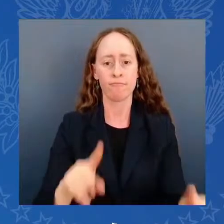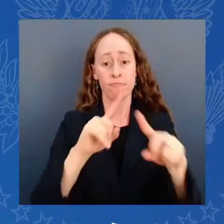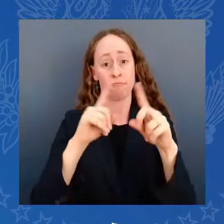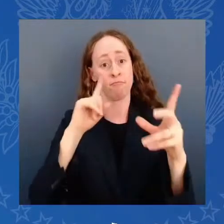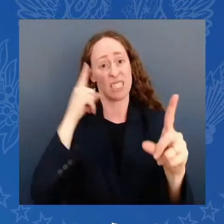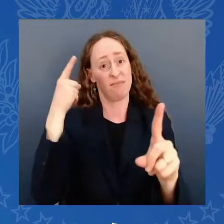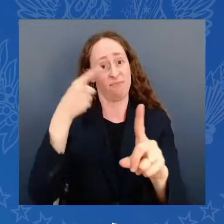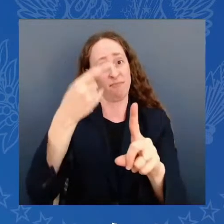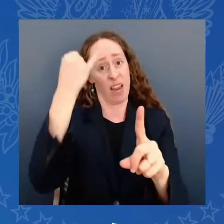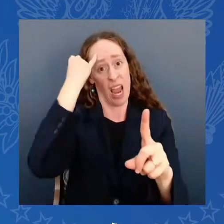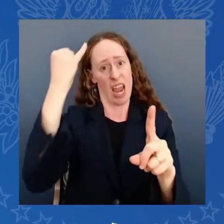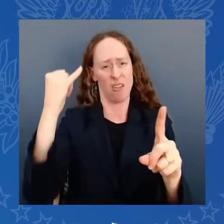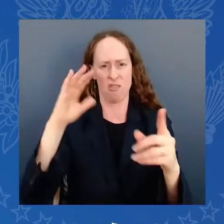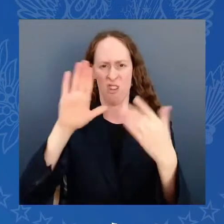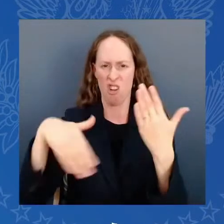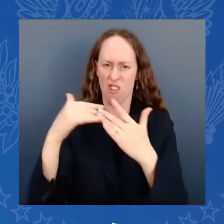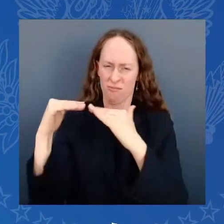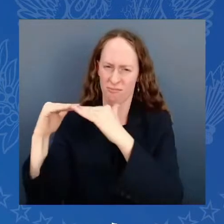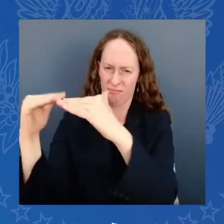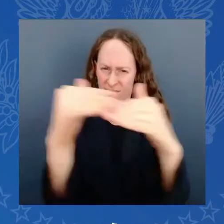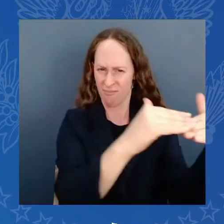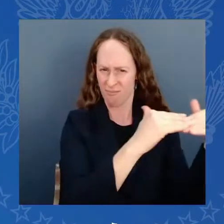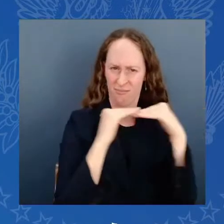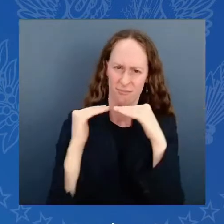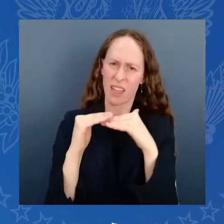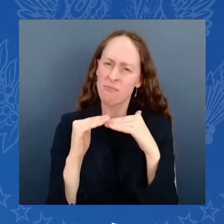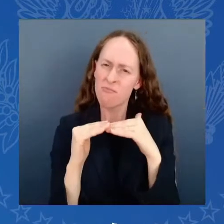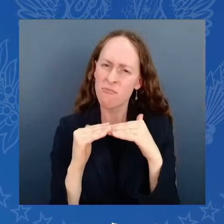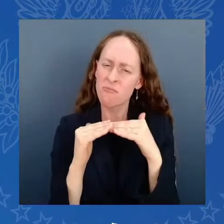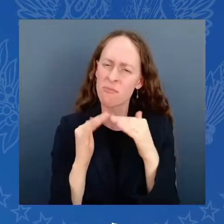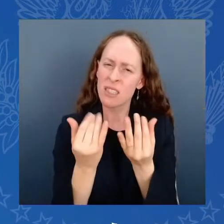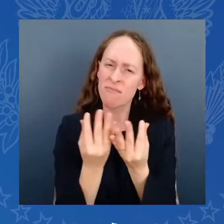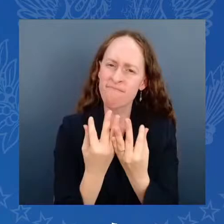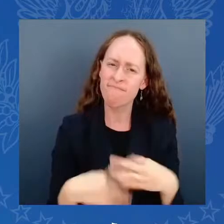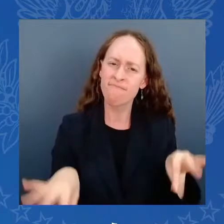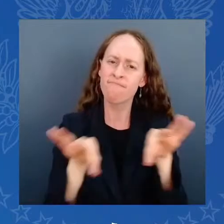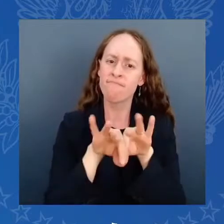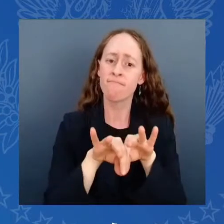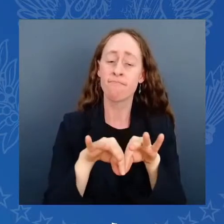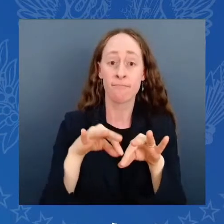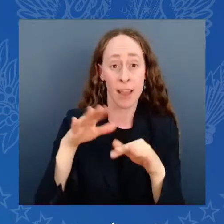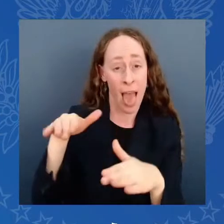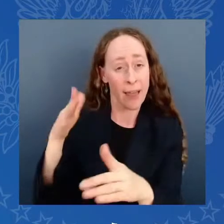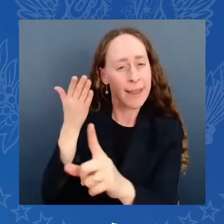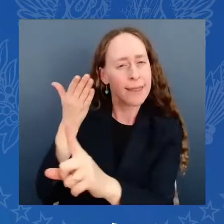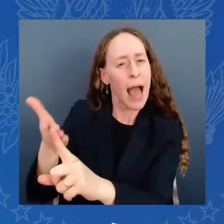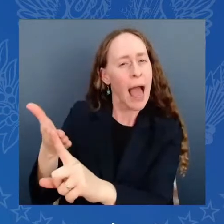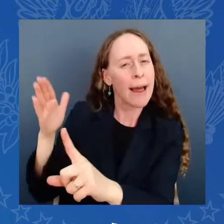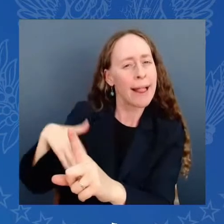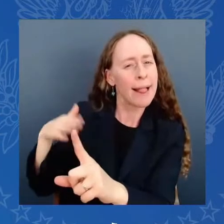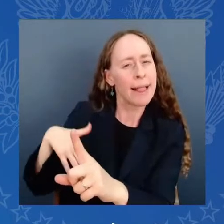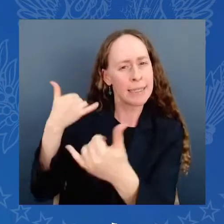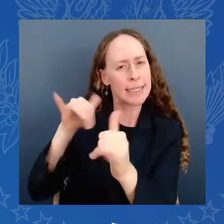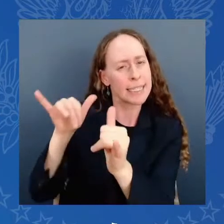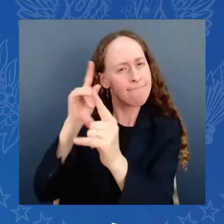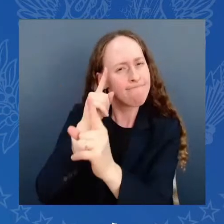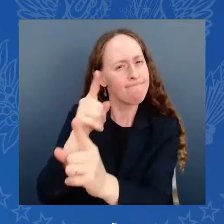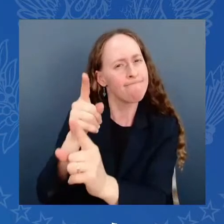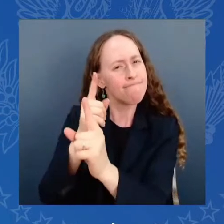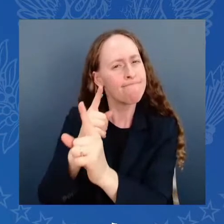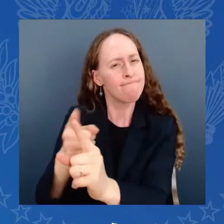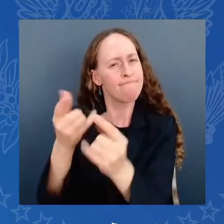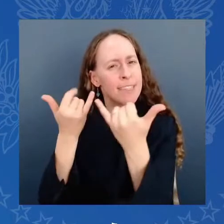never fully lived up to that, but we've never walked away from it. We've never walked away because leaders like Lyndon Johnson, my